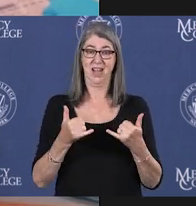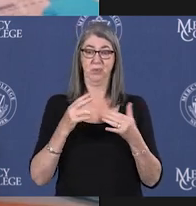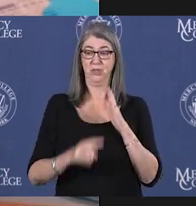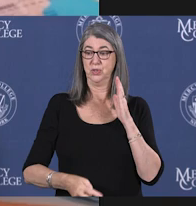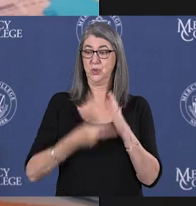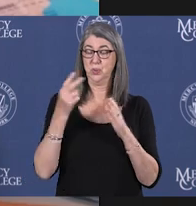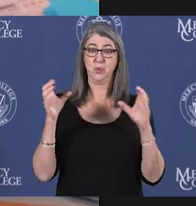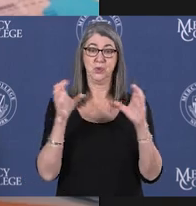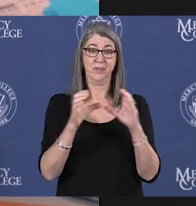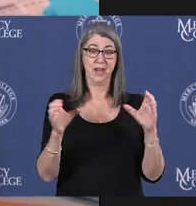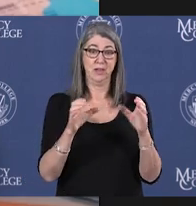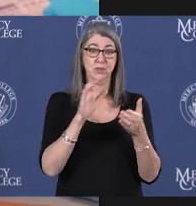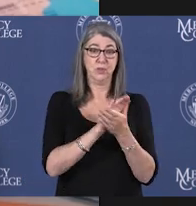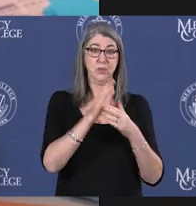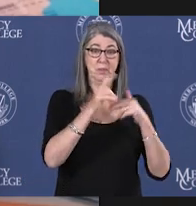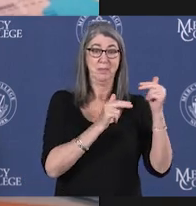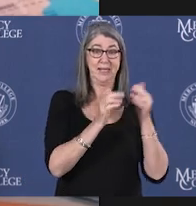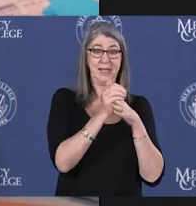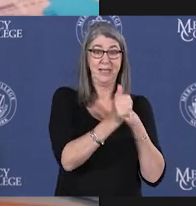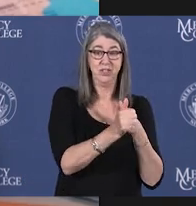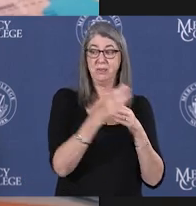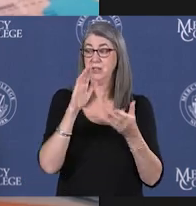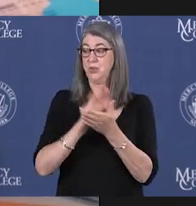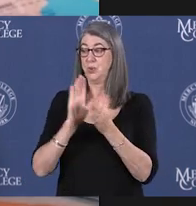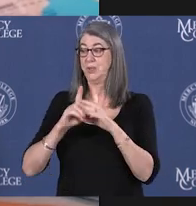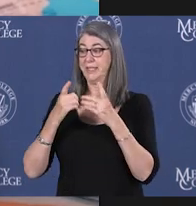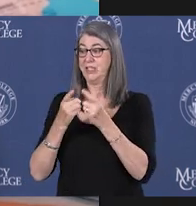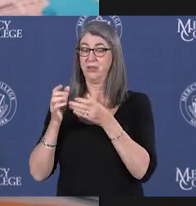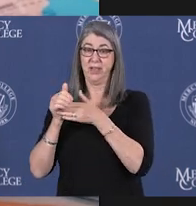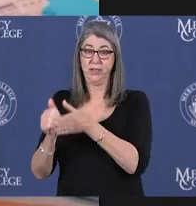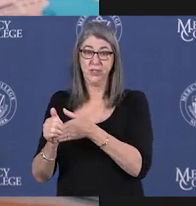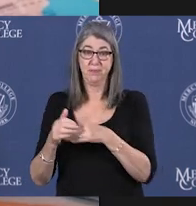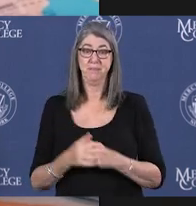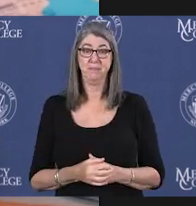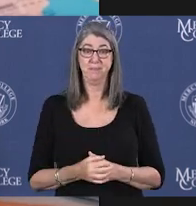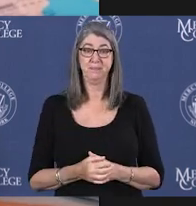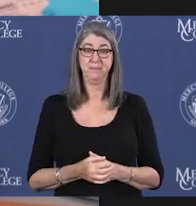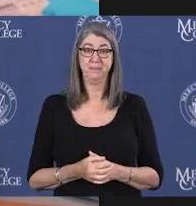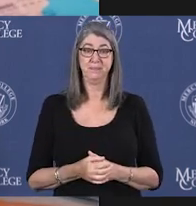dual certification in school building leadership and school district leadership.